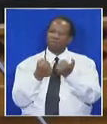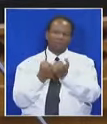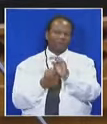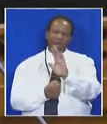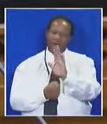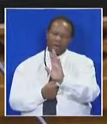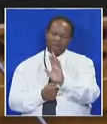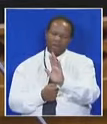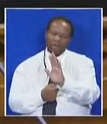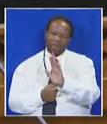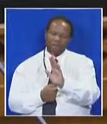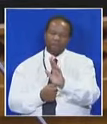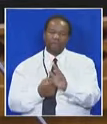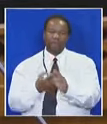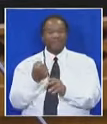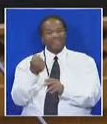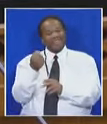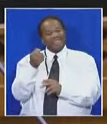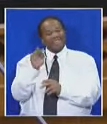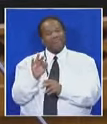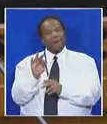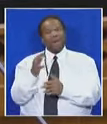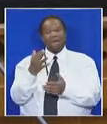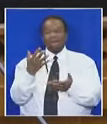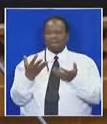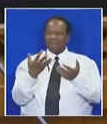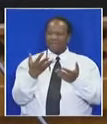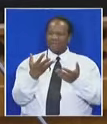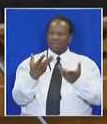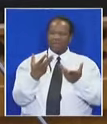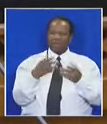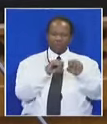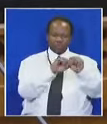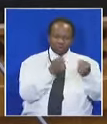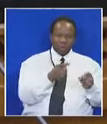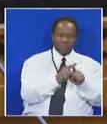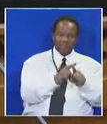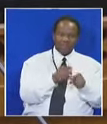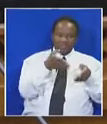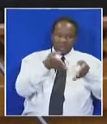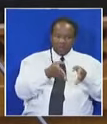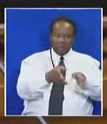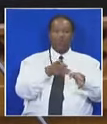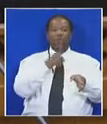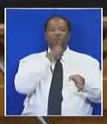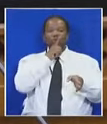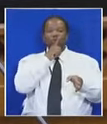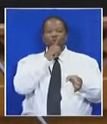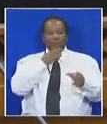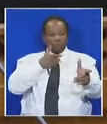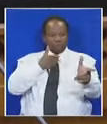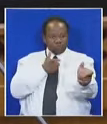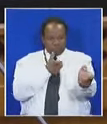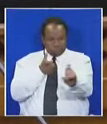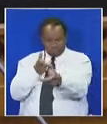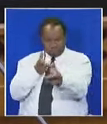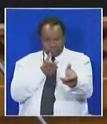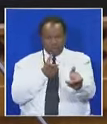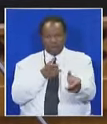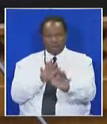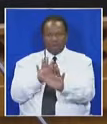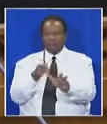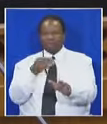destroyed in a military style plan, then that is not called the rioting of students, but that